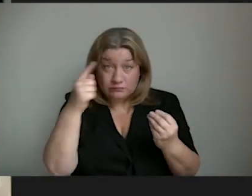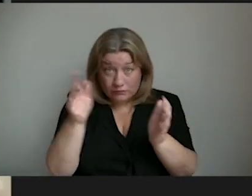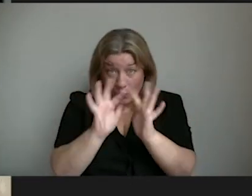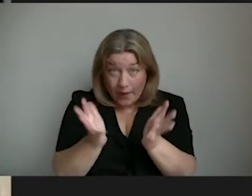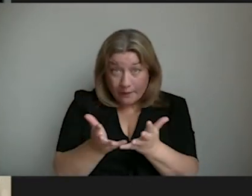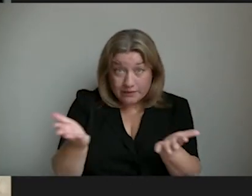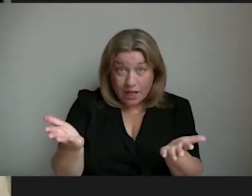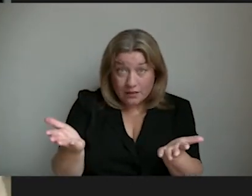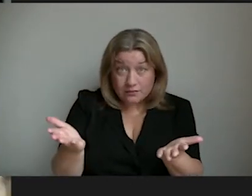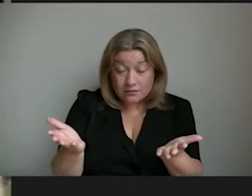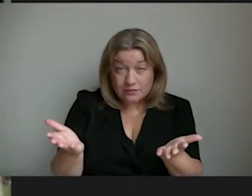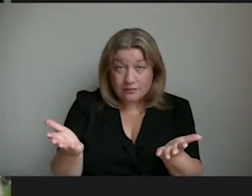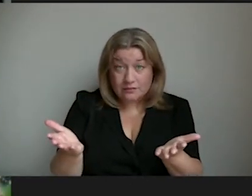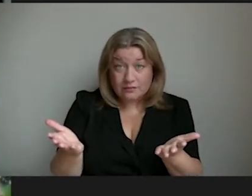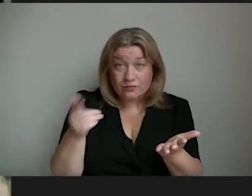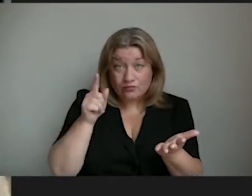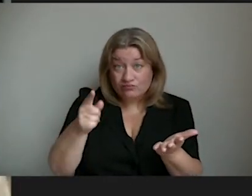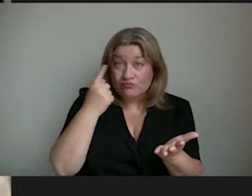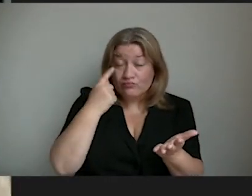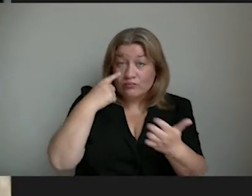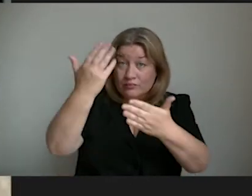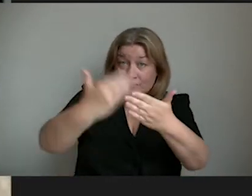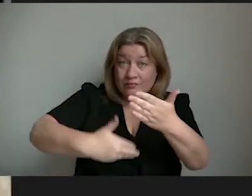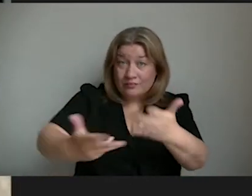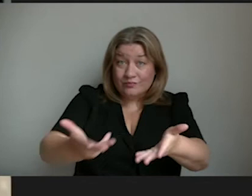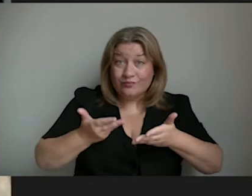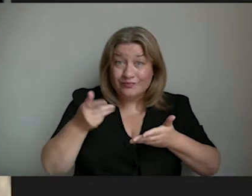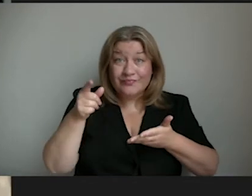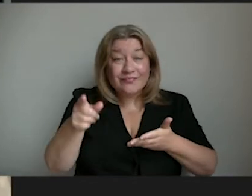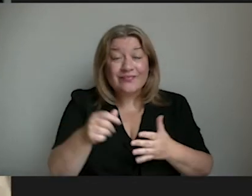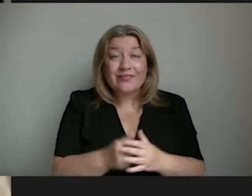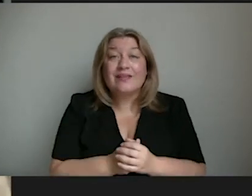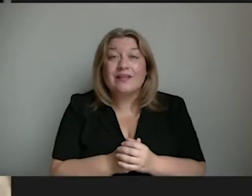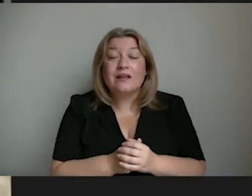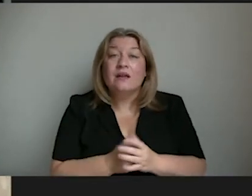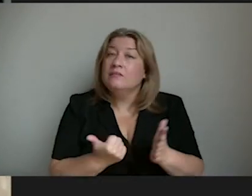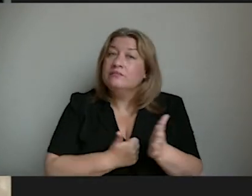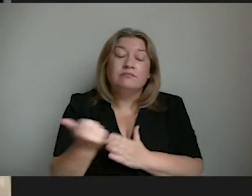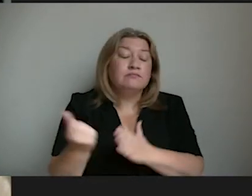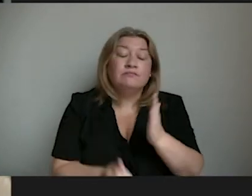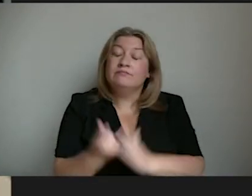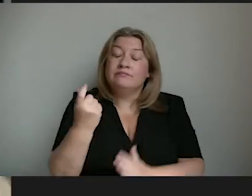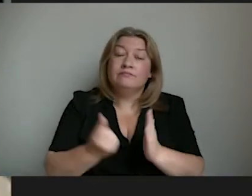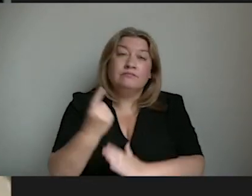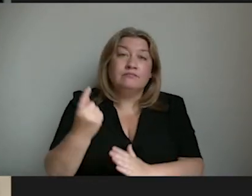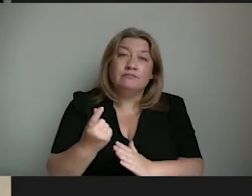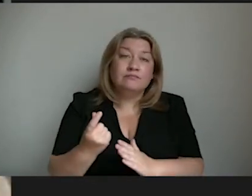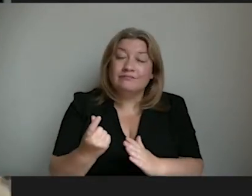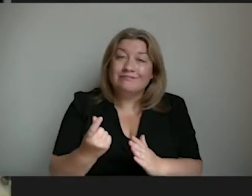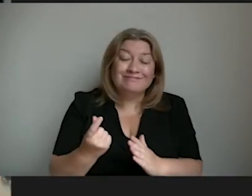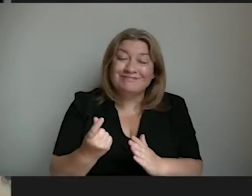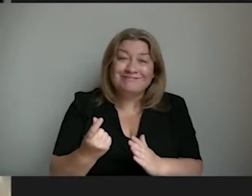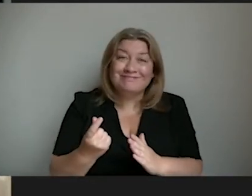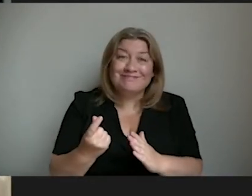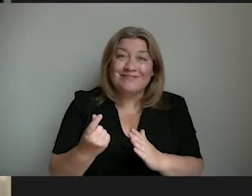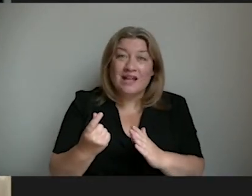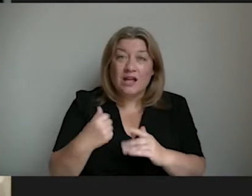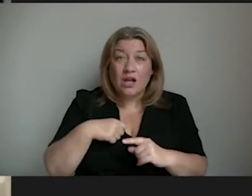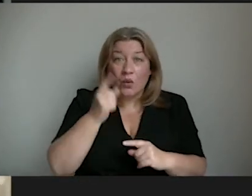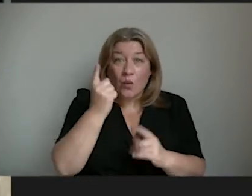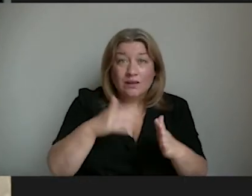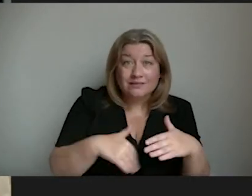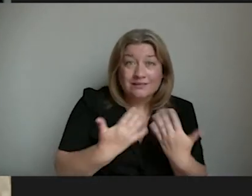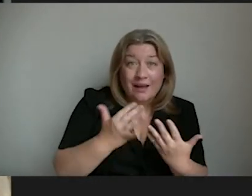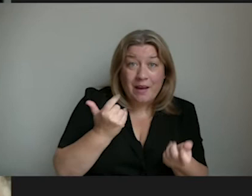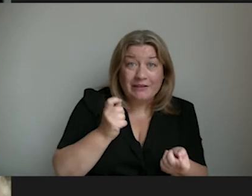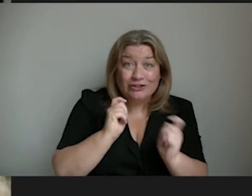you. But do have a look on our website at what is available. But like I said, they come through all the time. So just